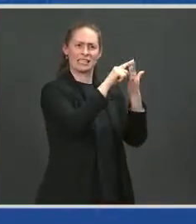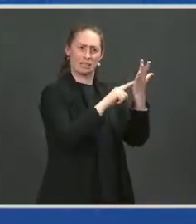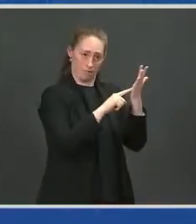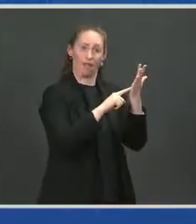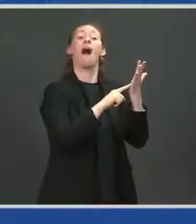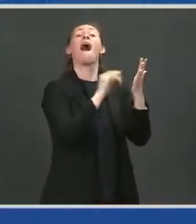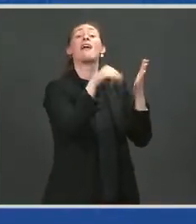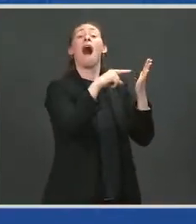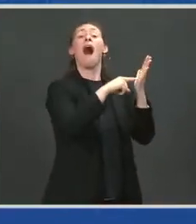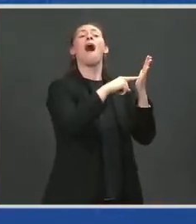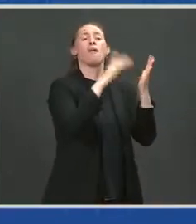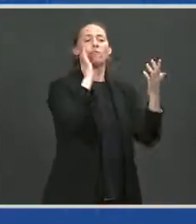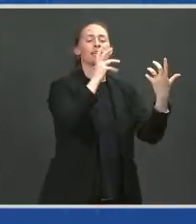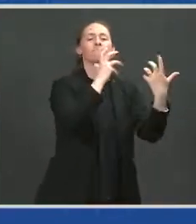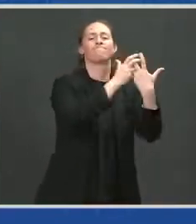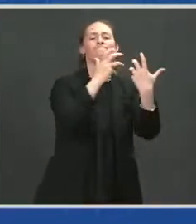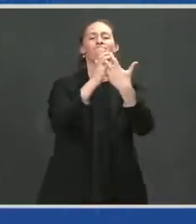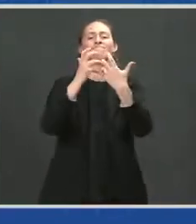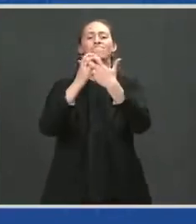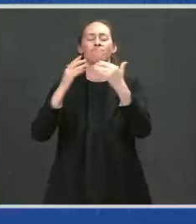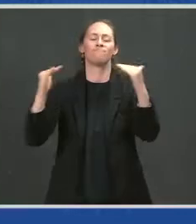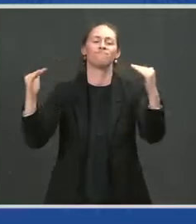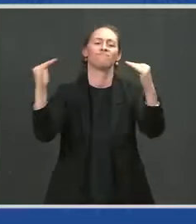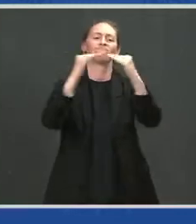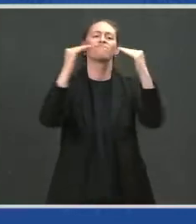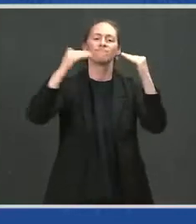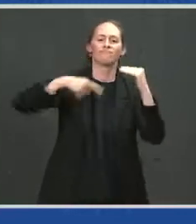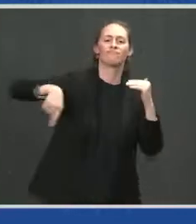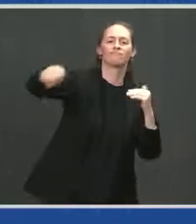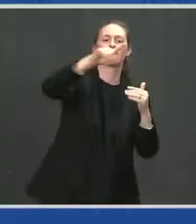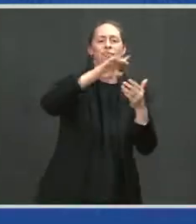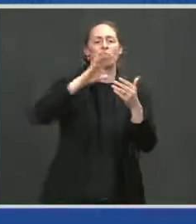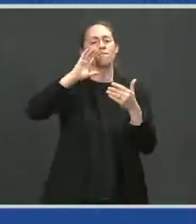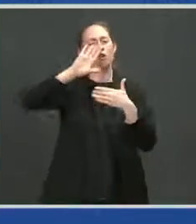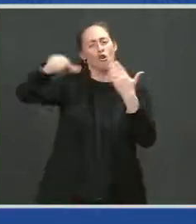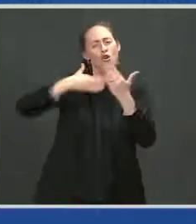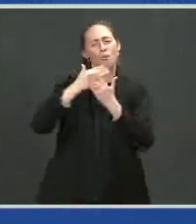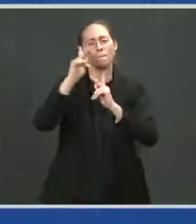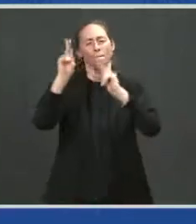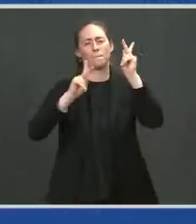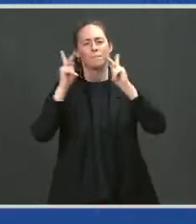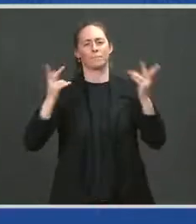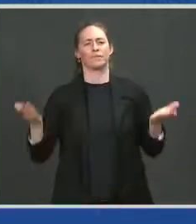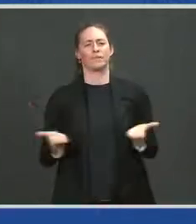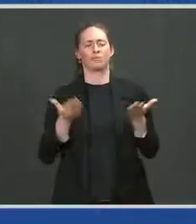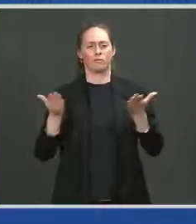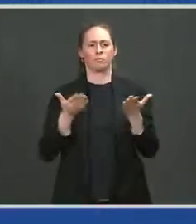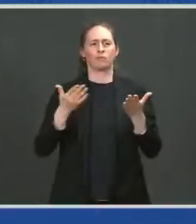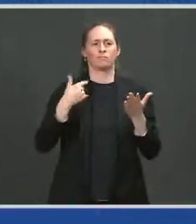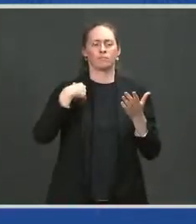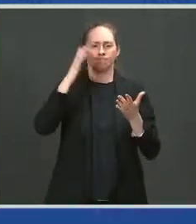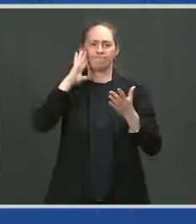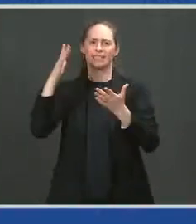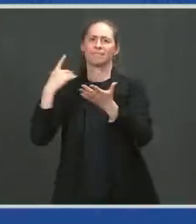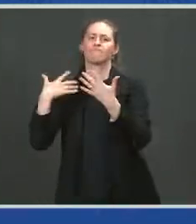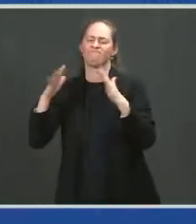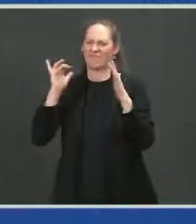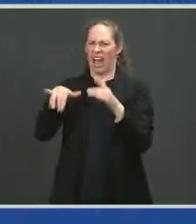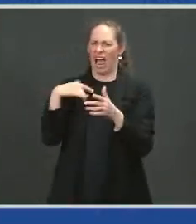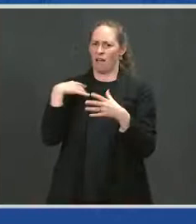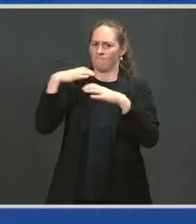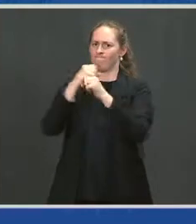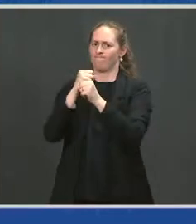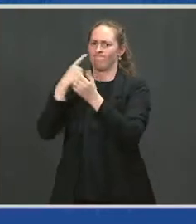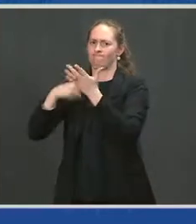and full equality be delivered to all Americans. And that's what I just discussed with the Floyd family. The guilty